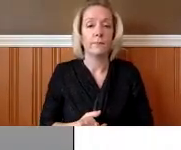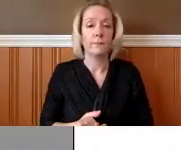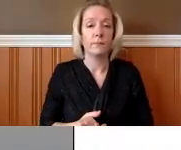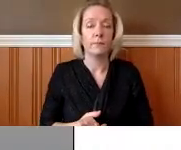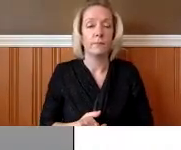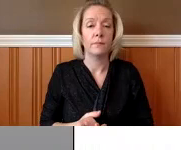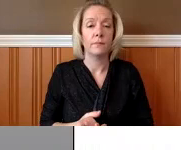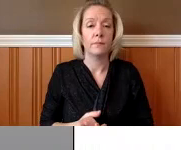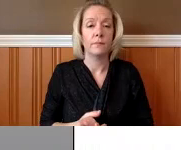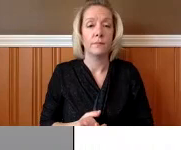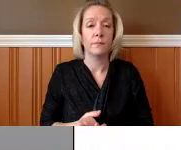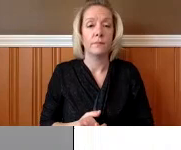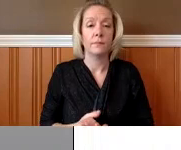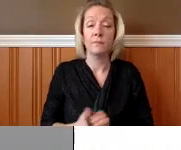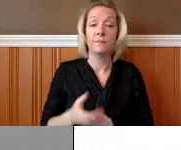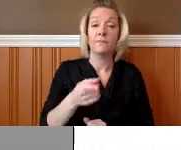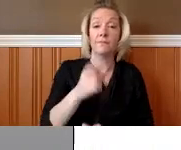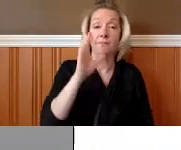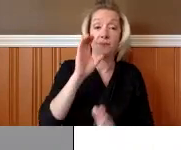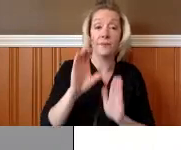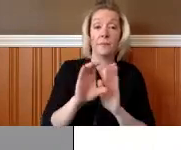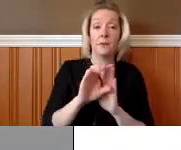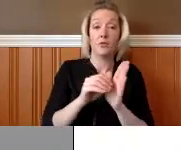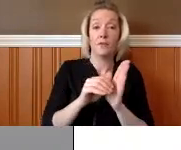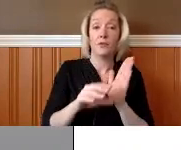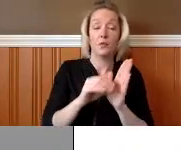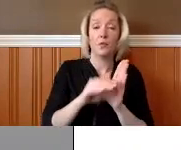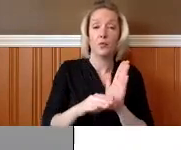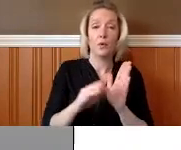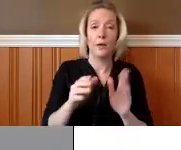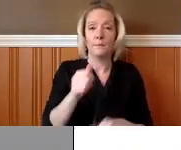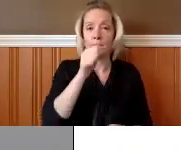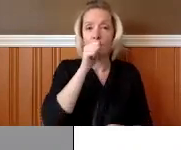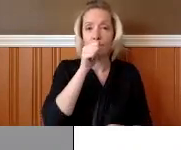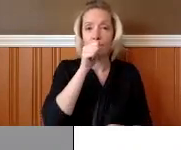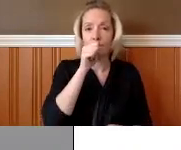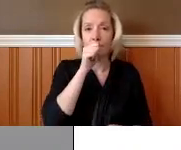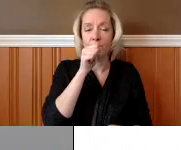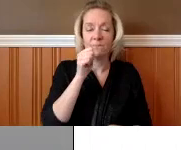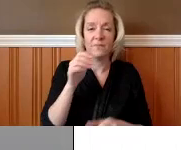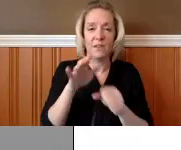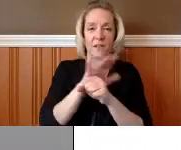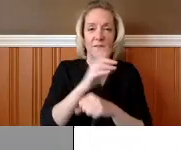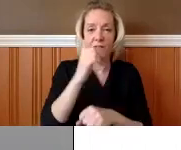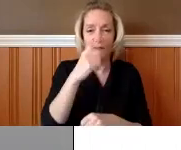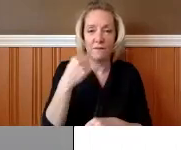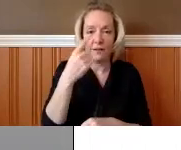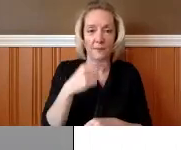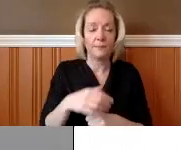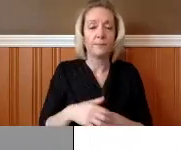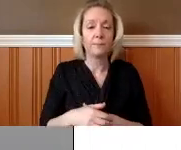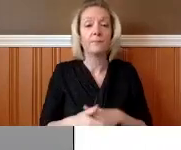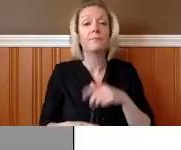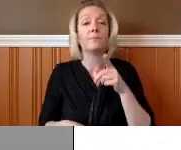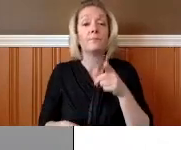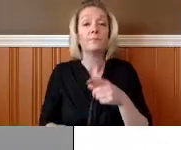So here is one of our students. His little face is covered up. I apologize for that because he is so cute. But our TVI here knows